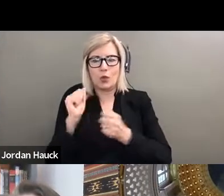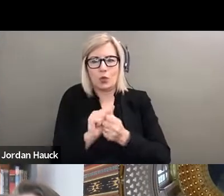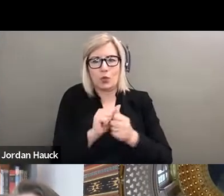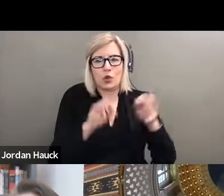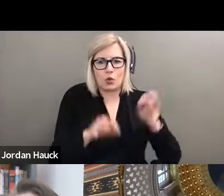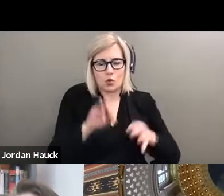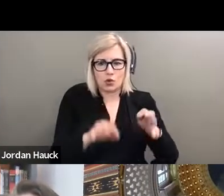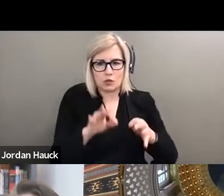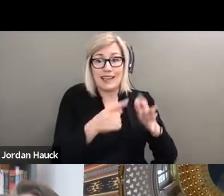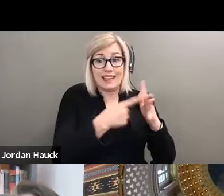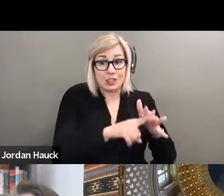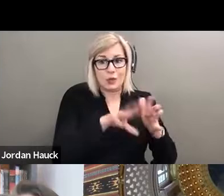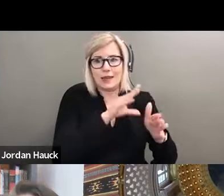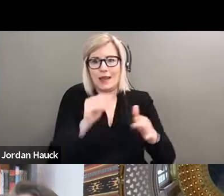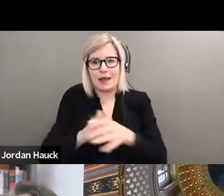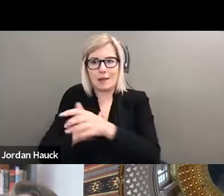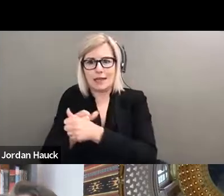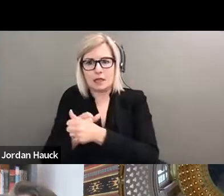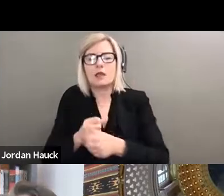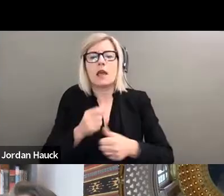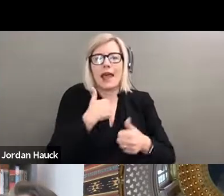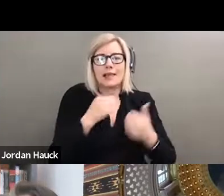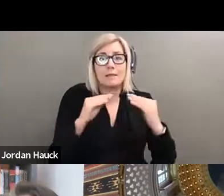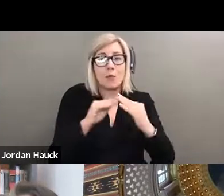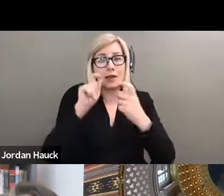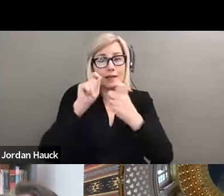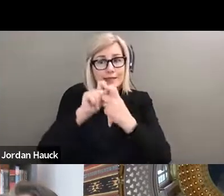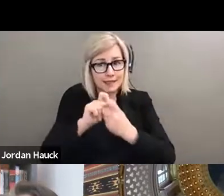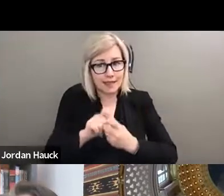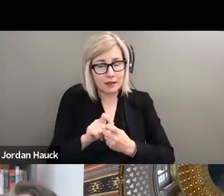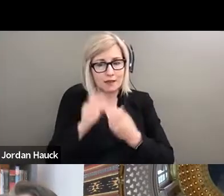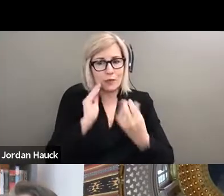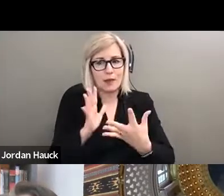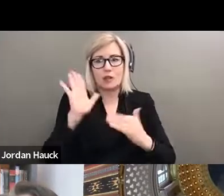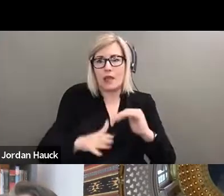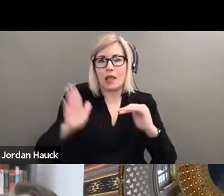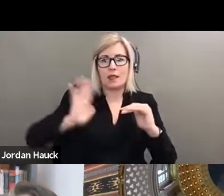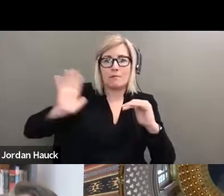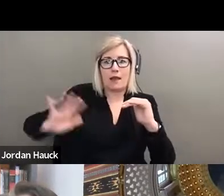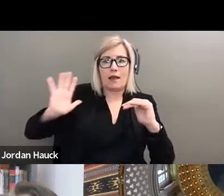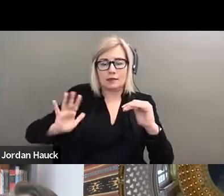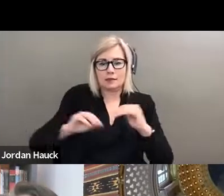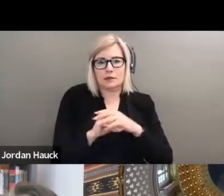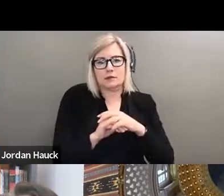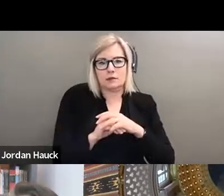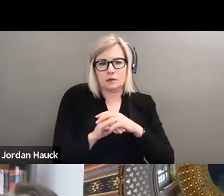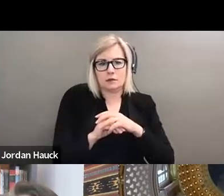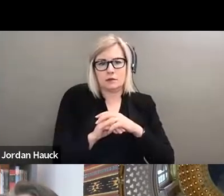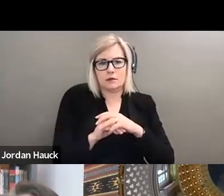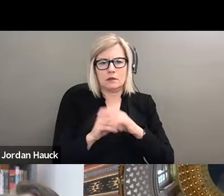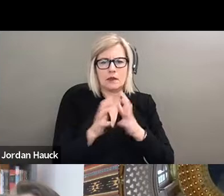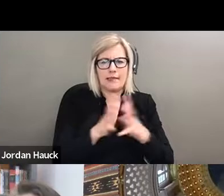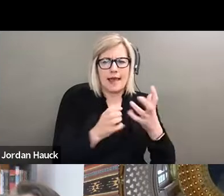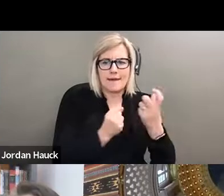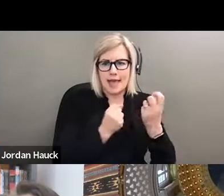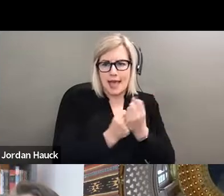an update. And it has a little bit more detailed information than in the past. And a lot of advocates